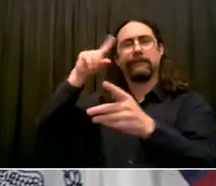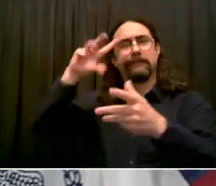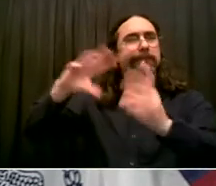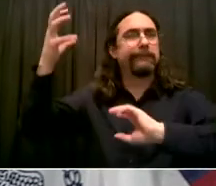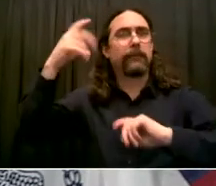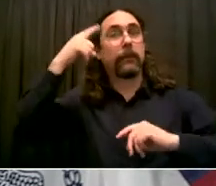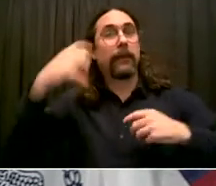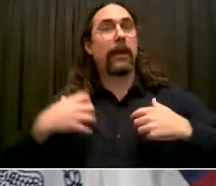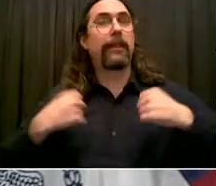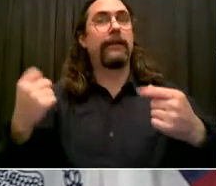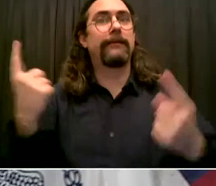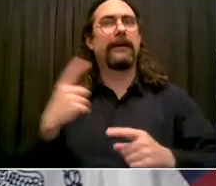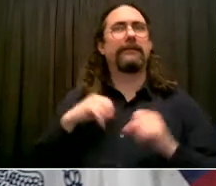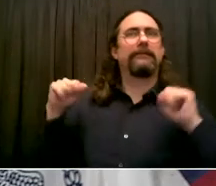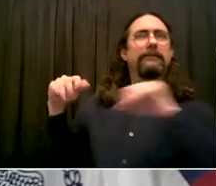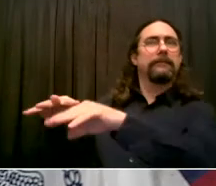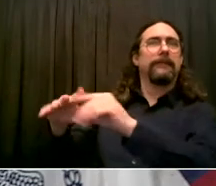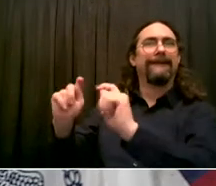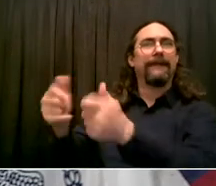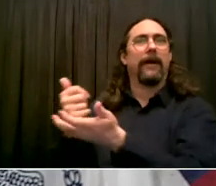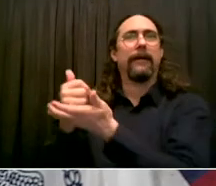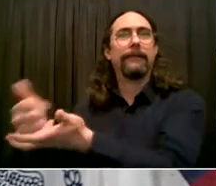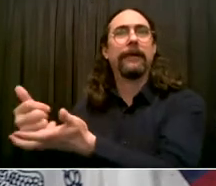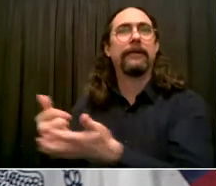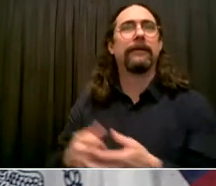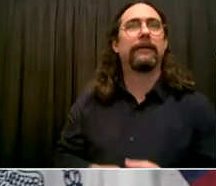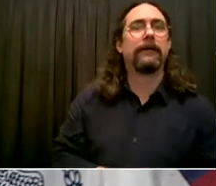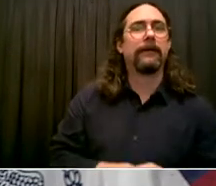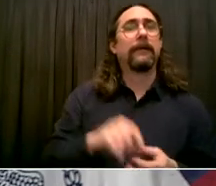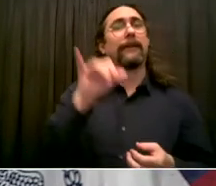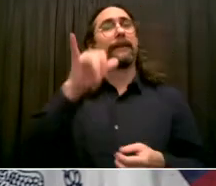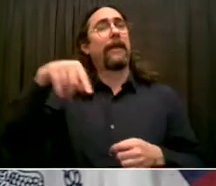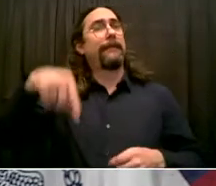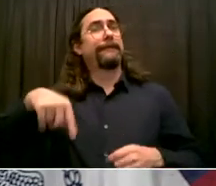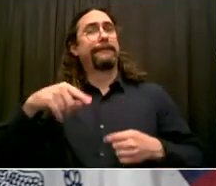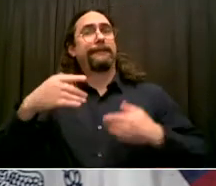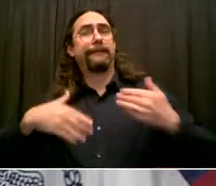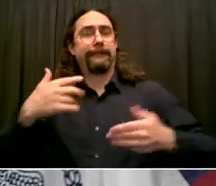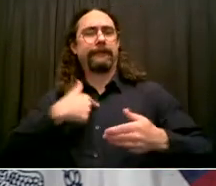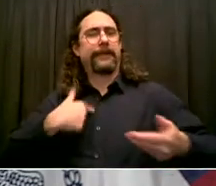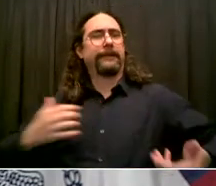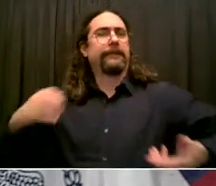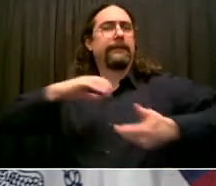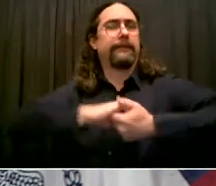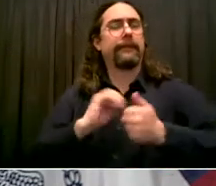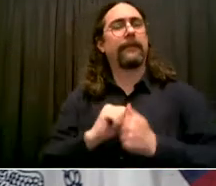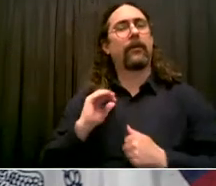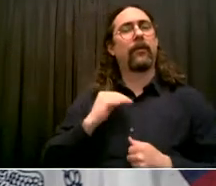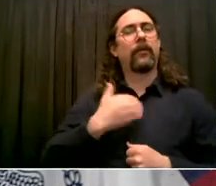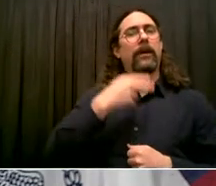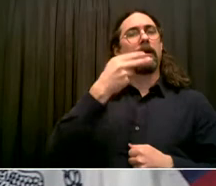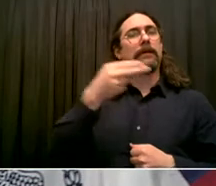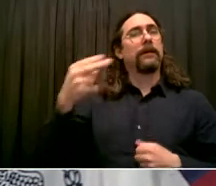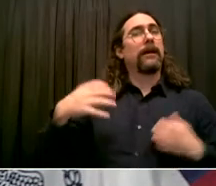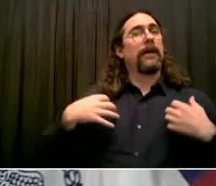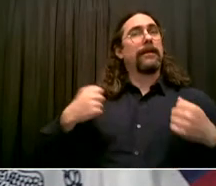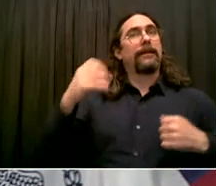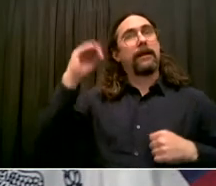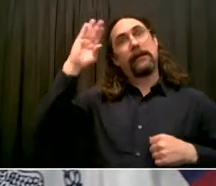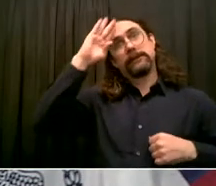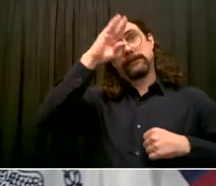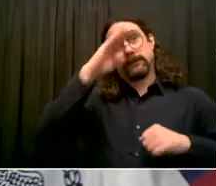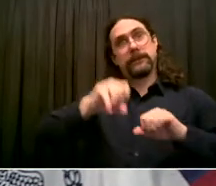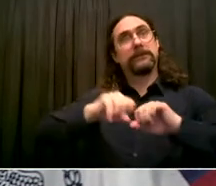any situation where someone is troubled, that they get assessed quickly and they get the mental health services they need. This is an